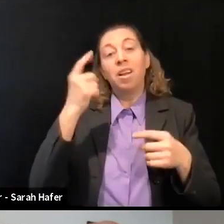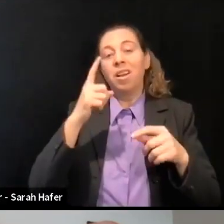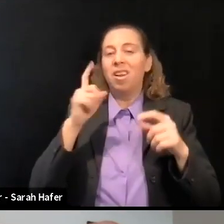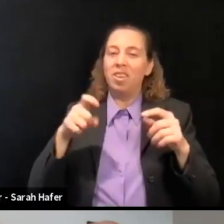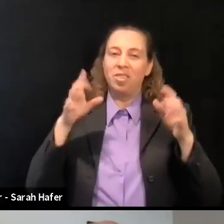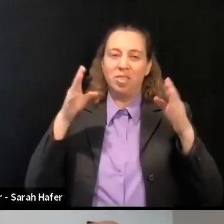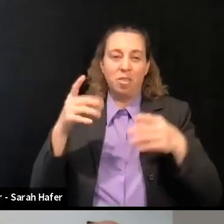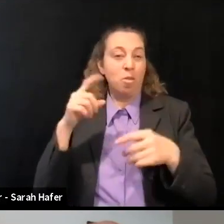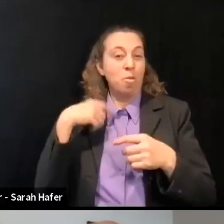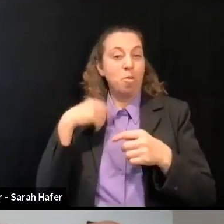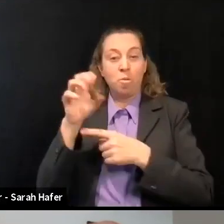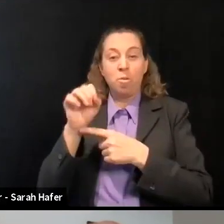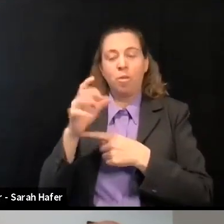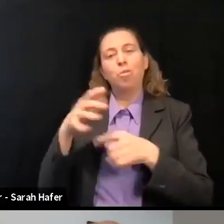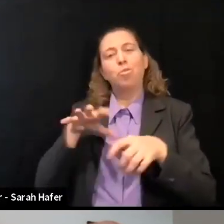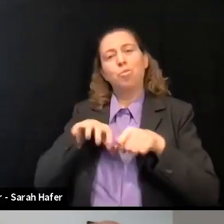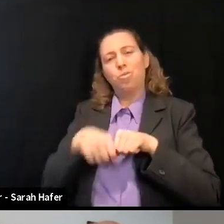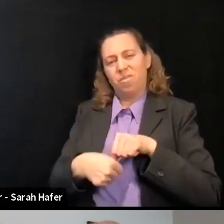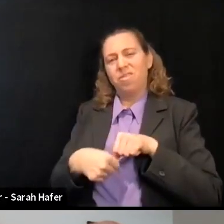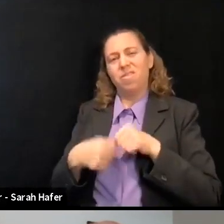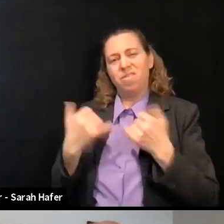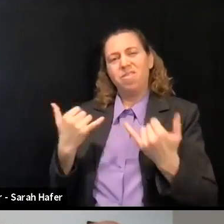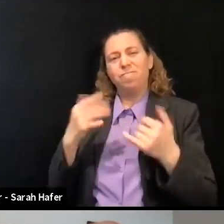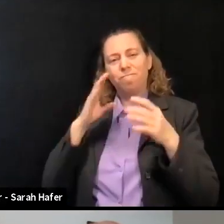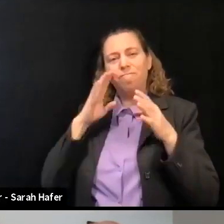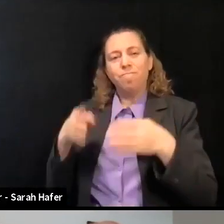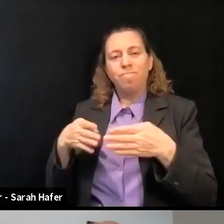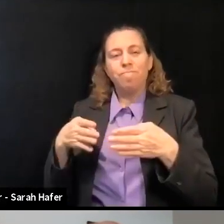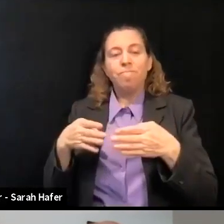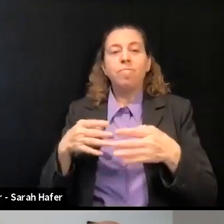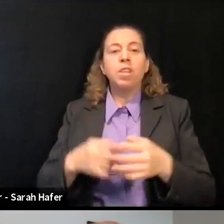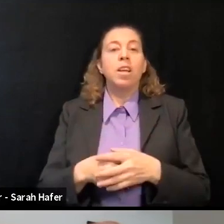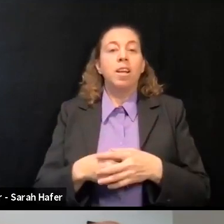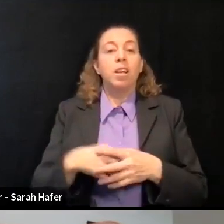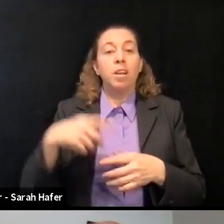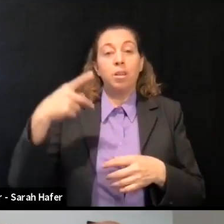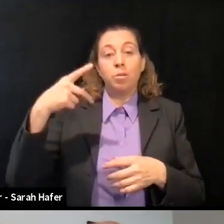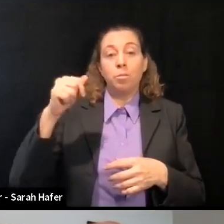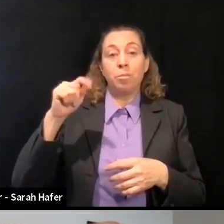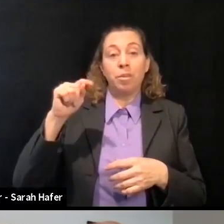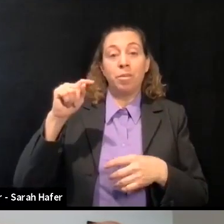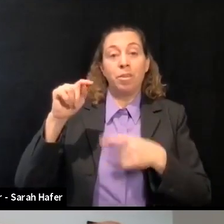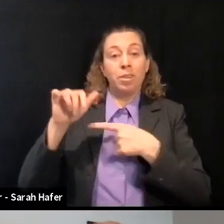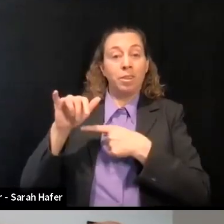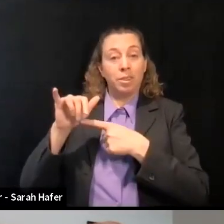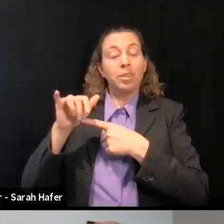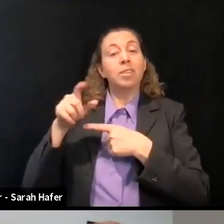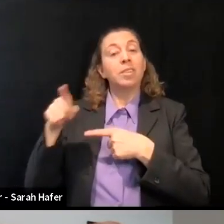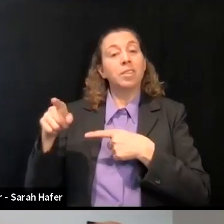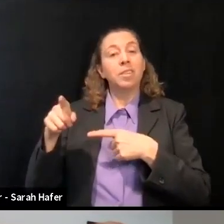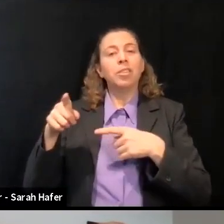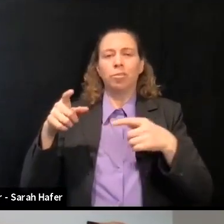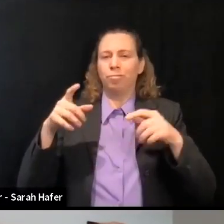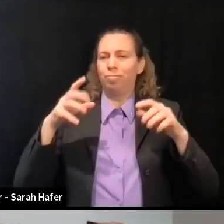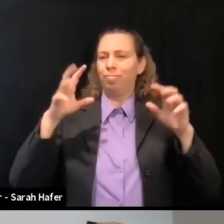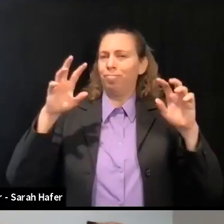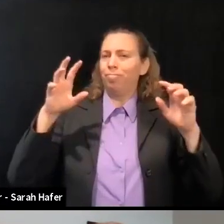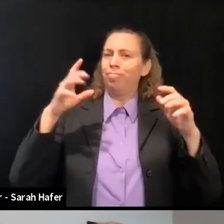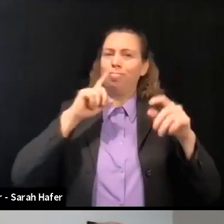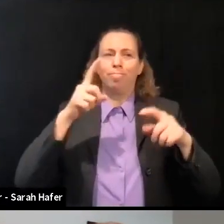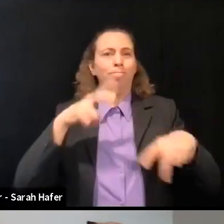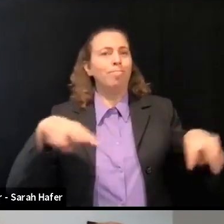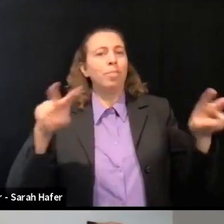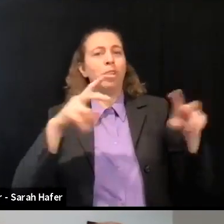up, we have a question from Patty. Patty writes, "It's hard to pretend all is normal and just go to work.